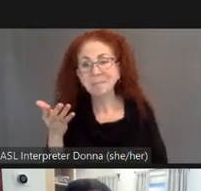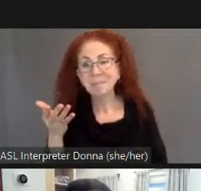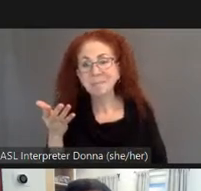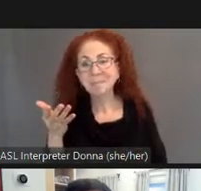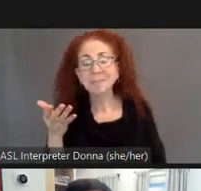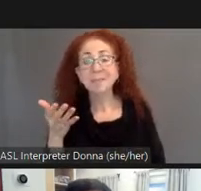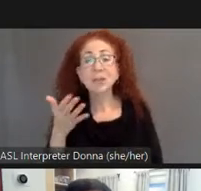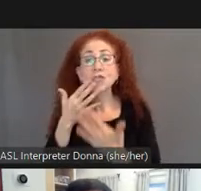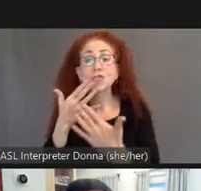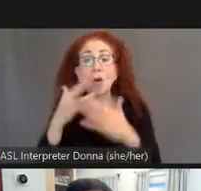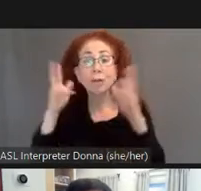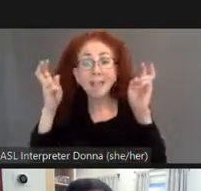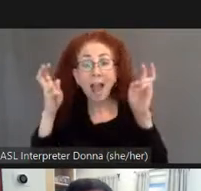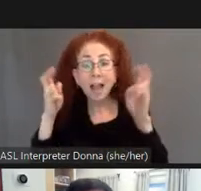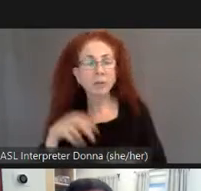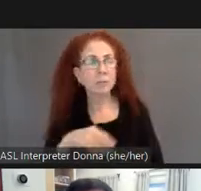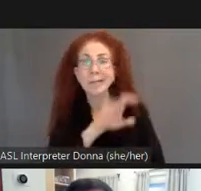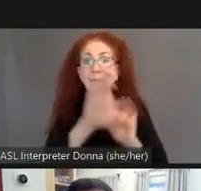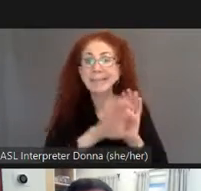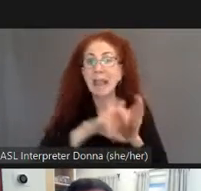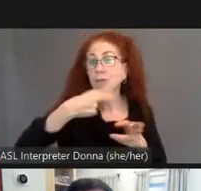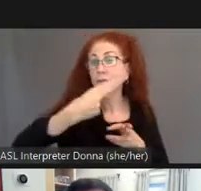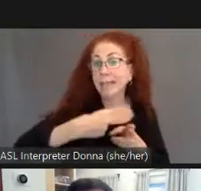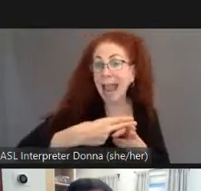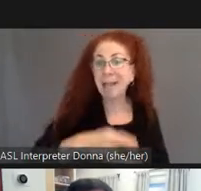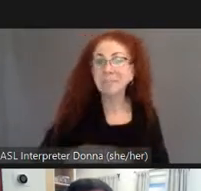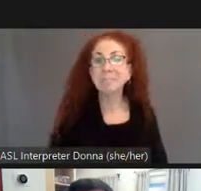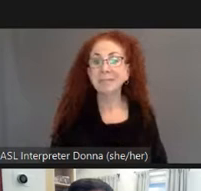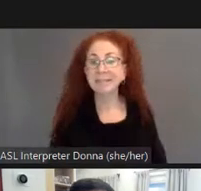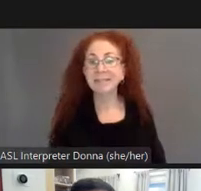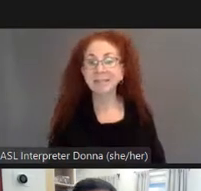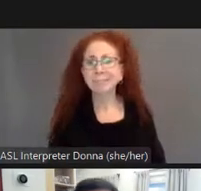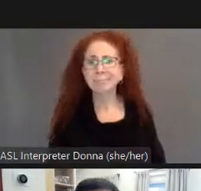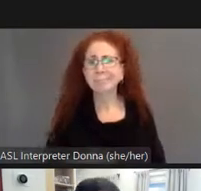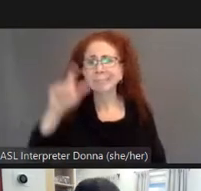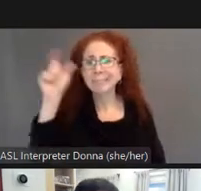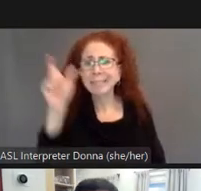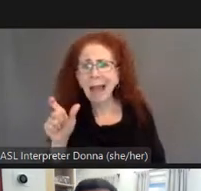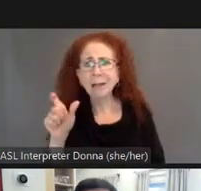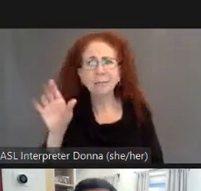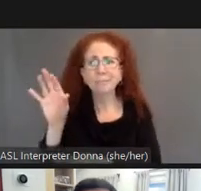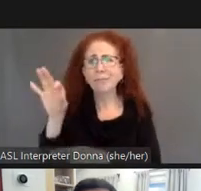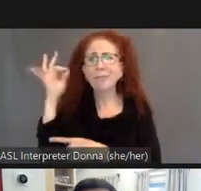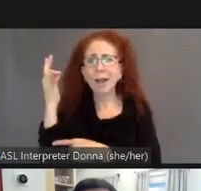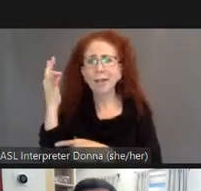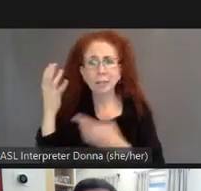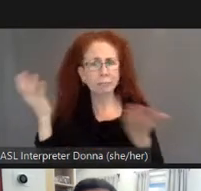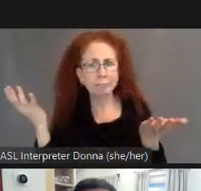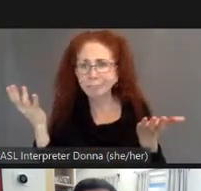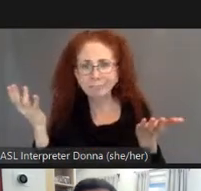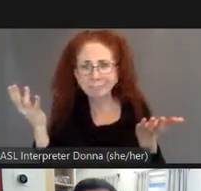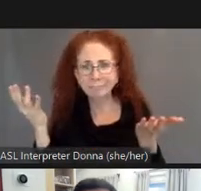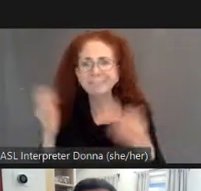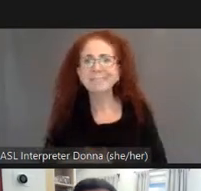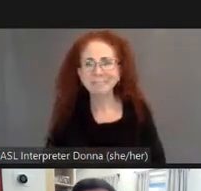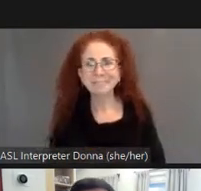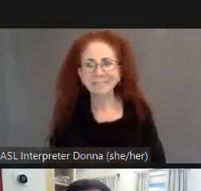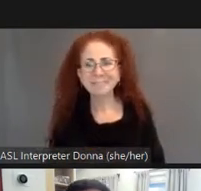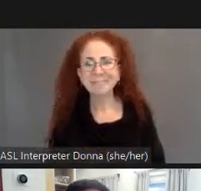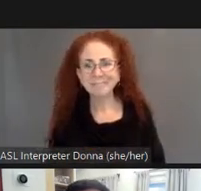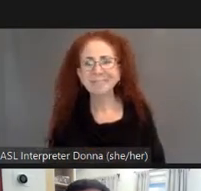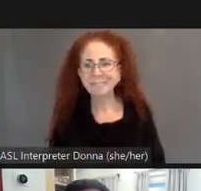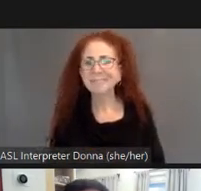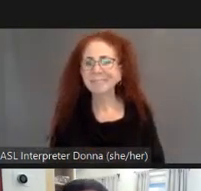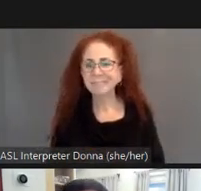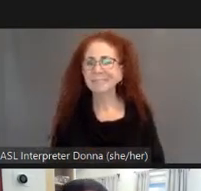song titles, character names that are in Italian or French, really does work